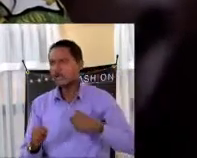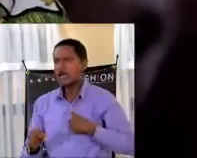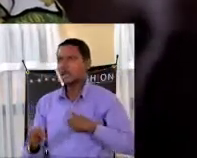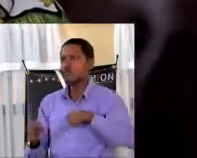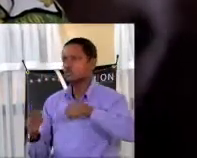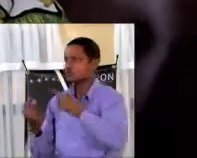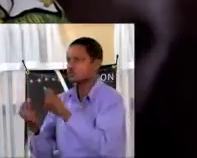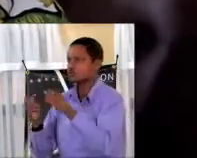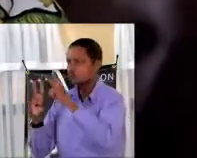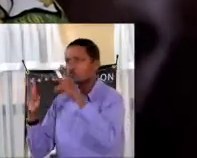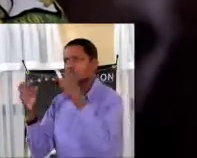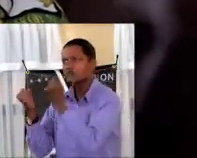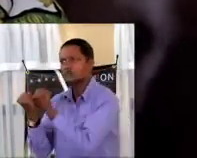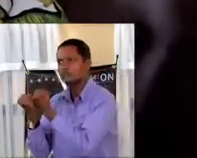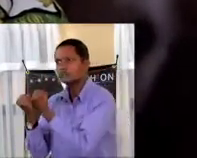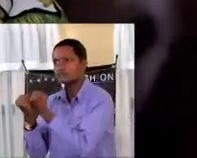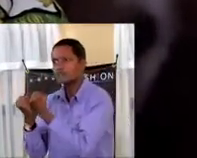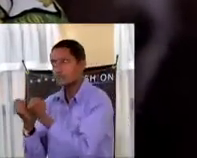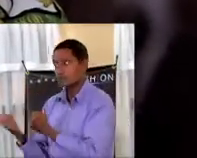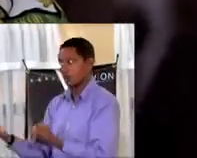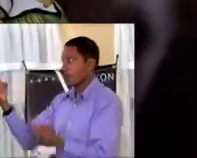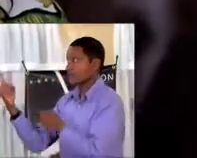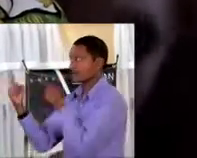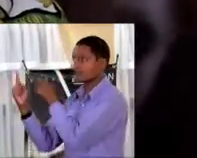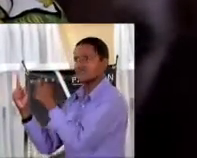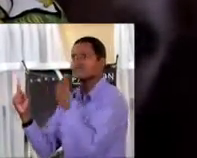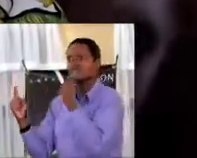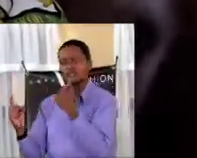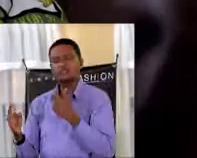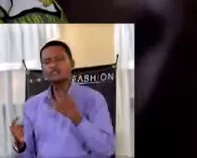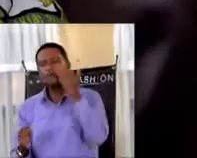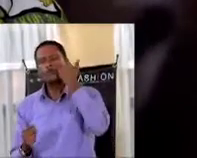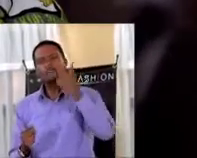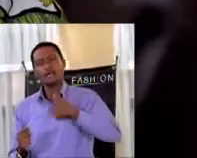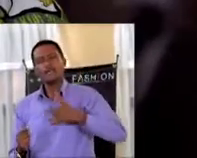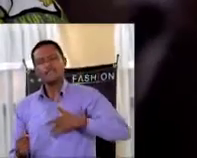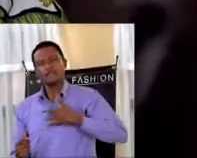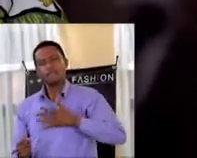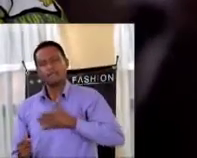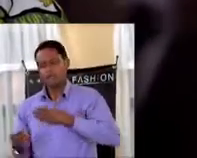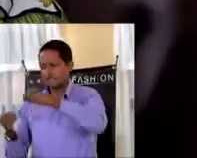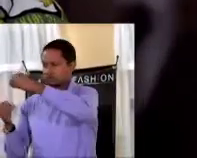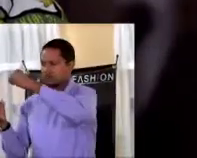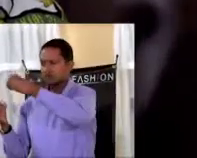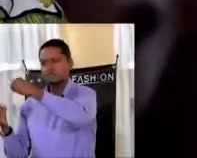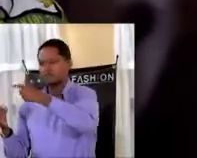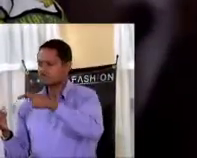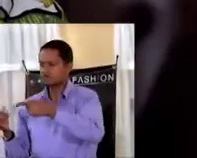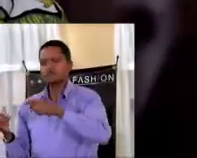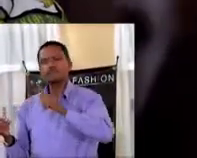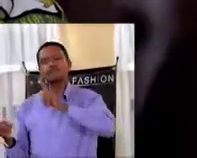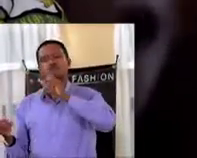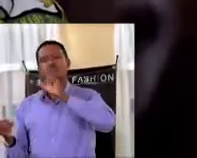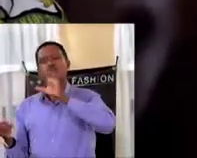said, what if I feel like my product is worth $200 or